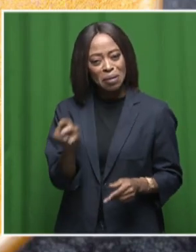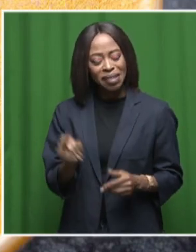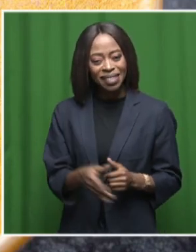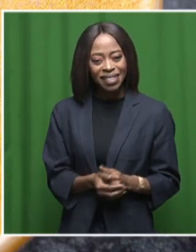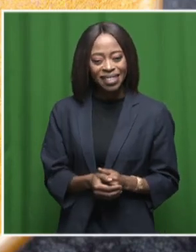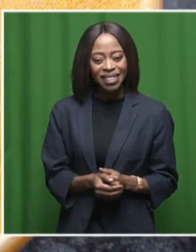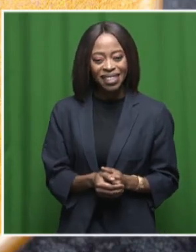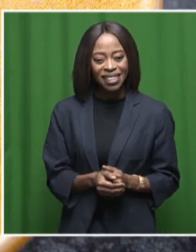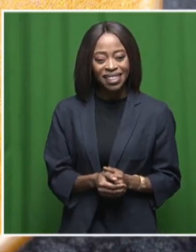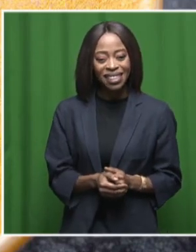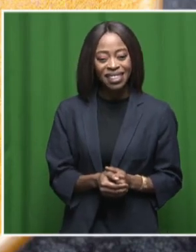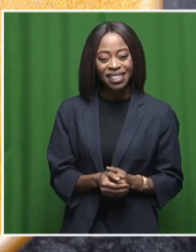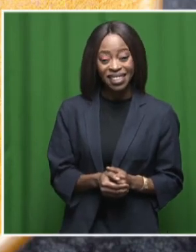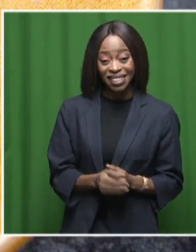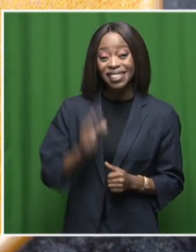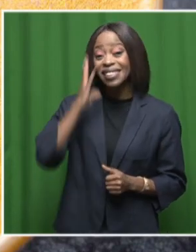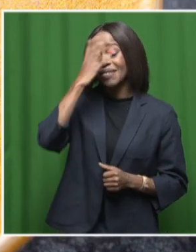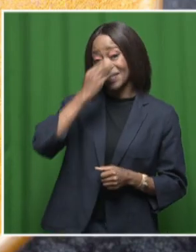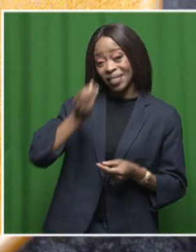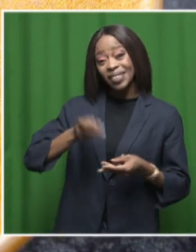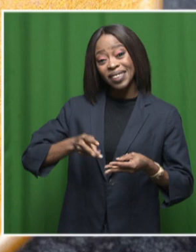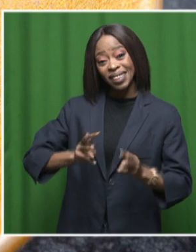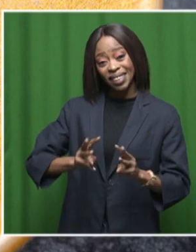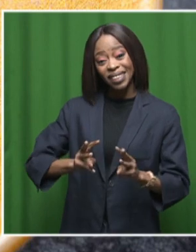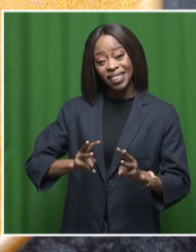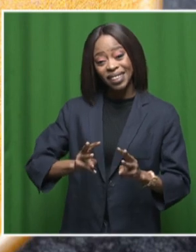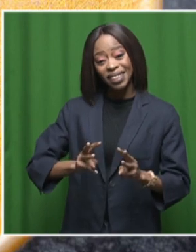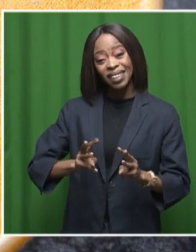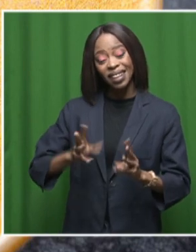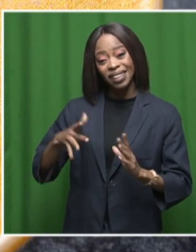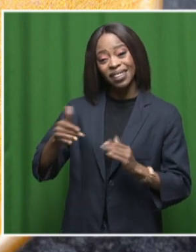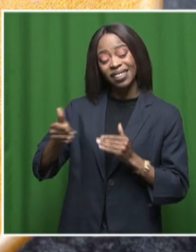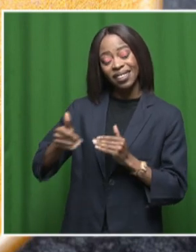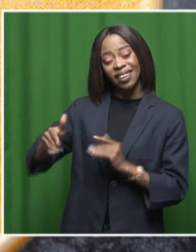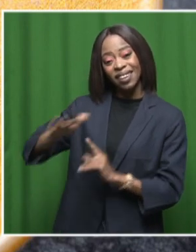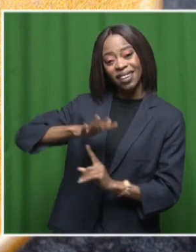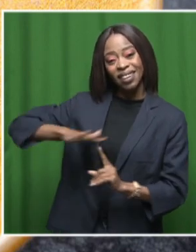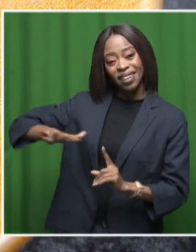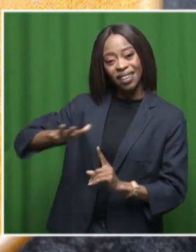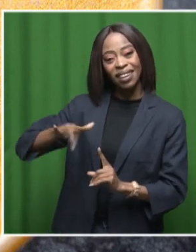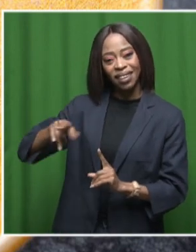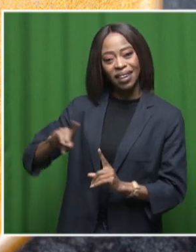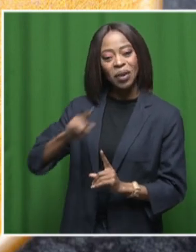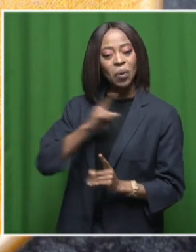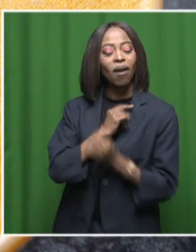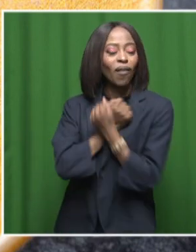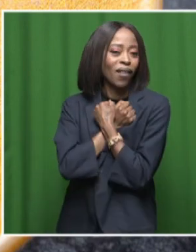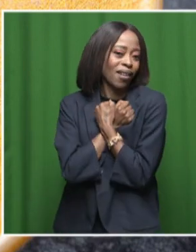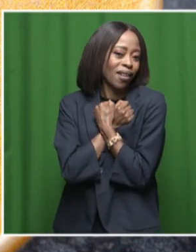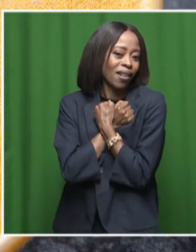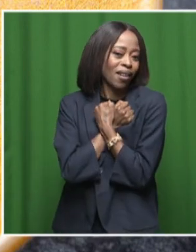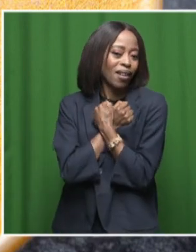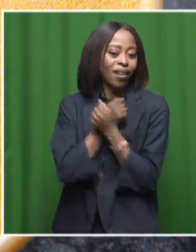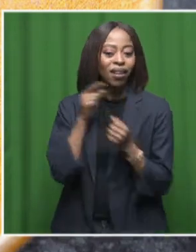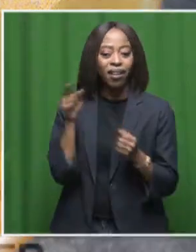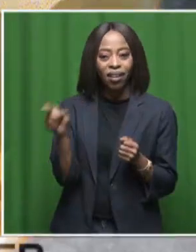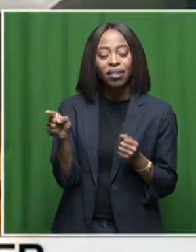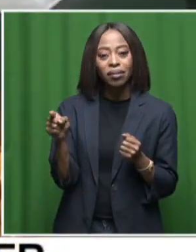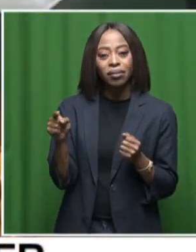It is named after the beautiful street in the Cliff Street neighborhood we are in. We are absolutely in love with Cliff Street